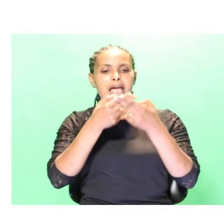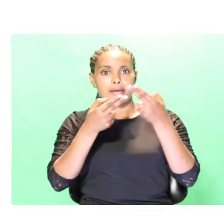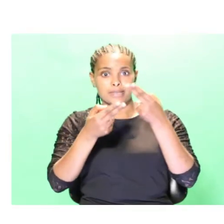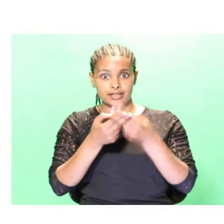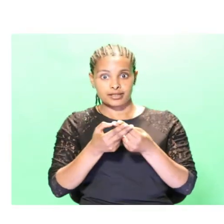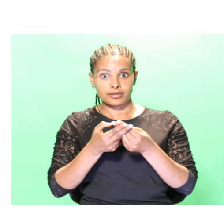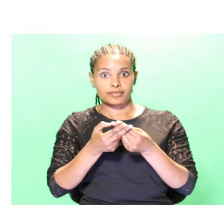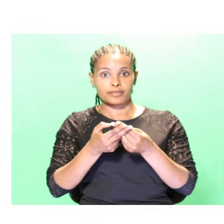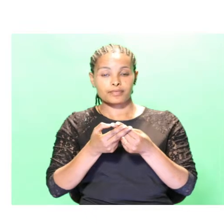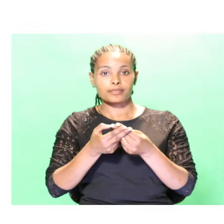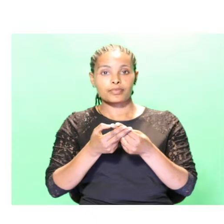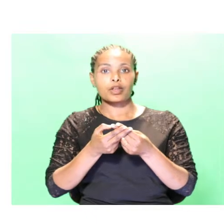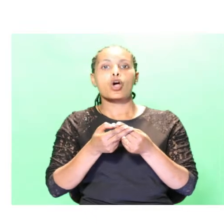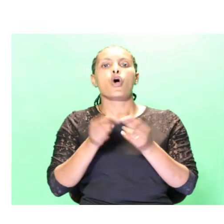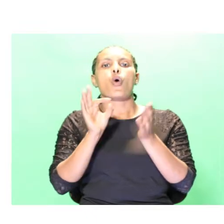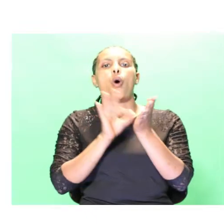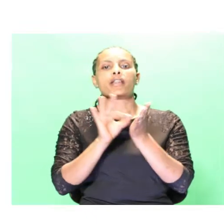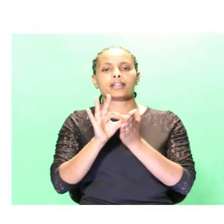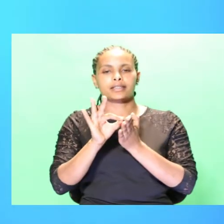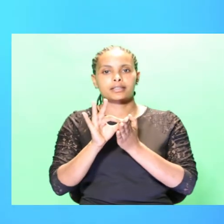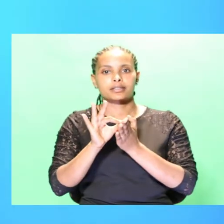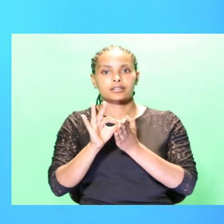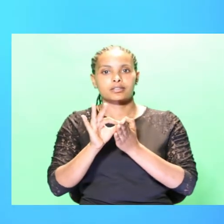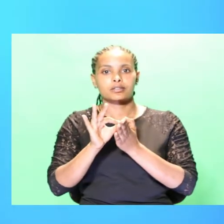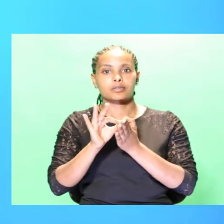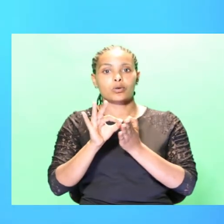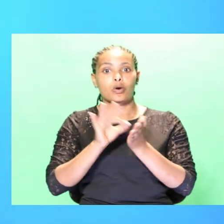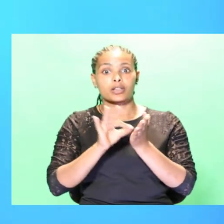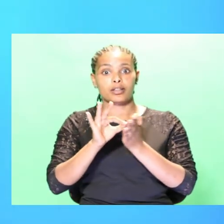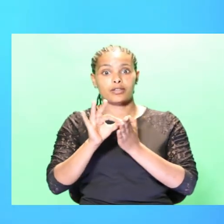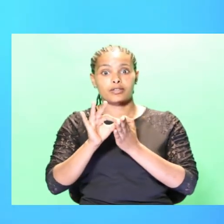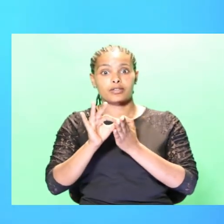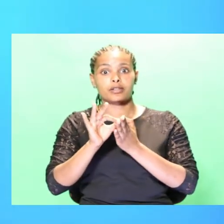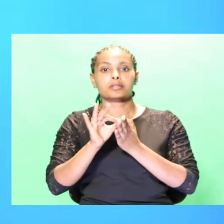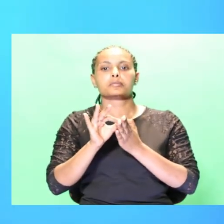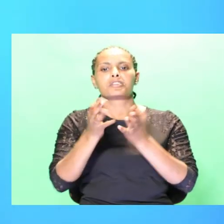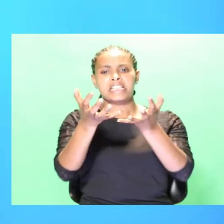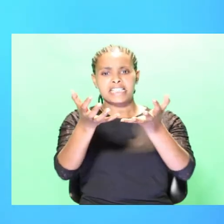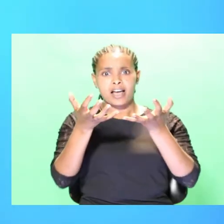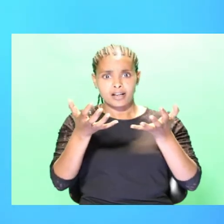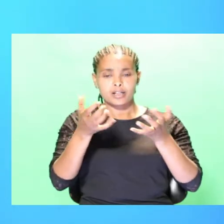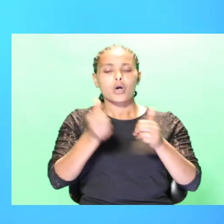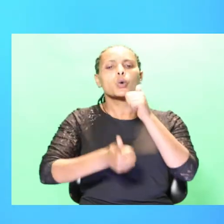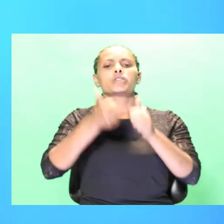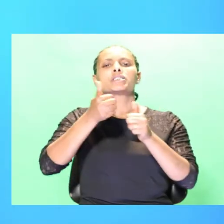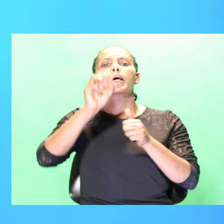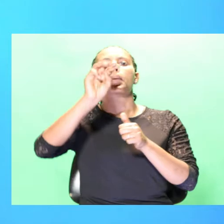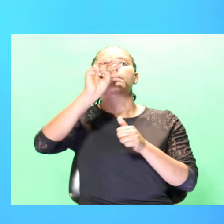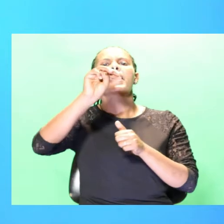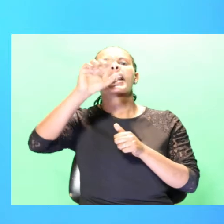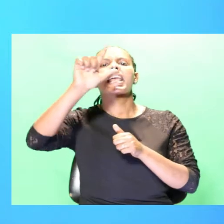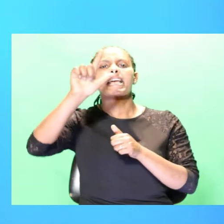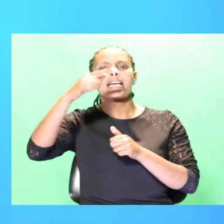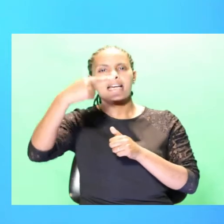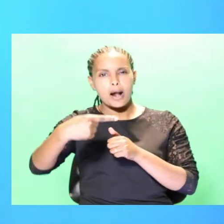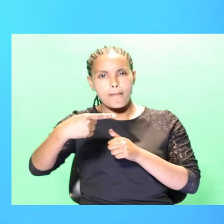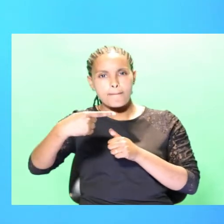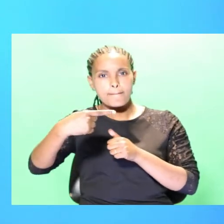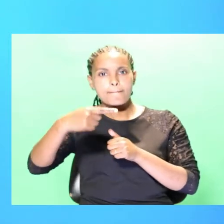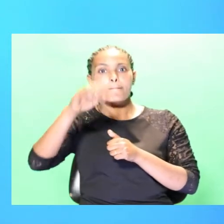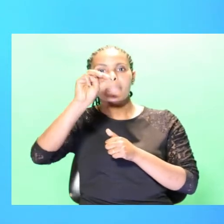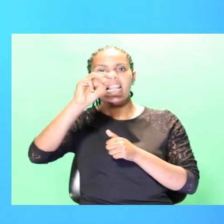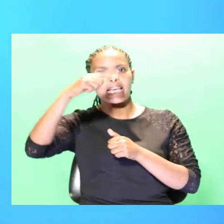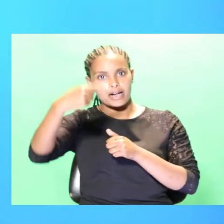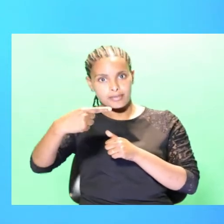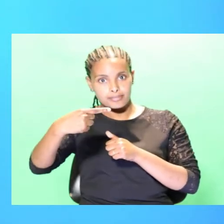times quantity of desired, which is milligram. Unit of